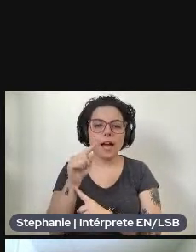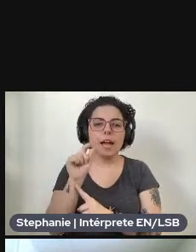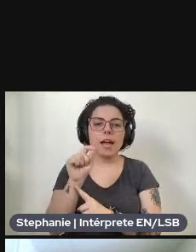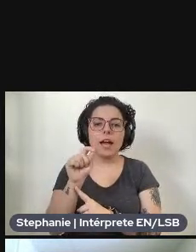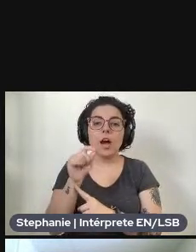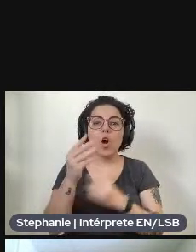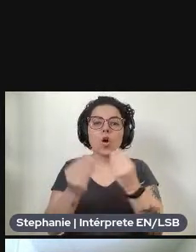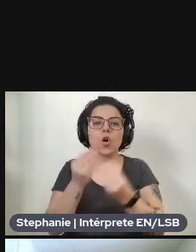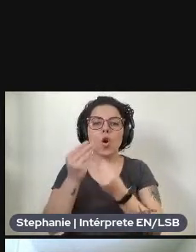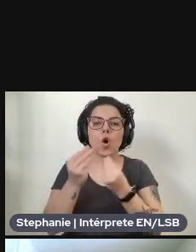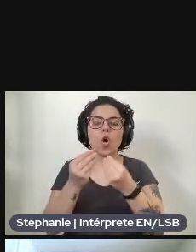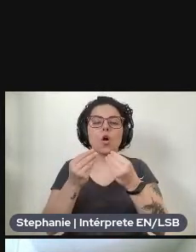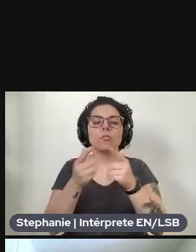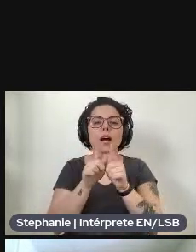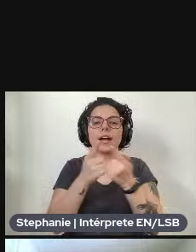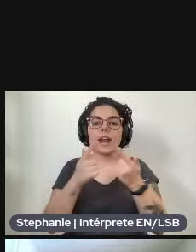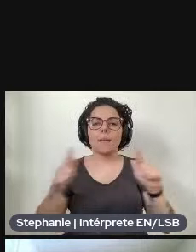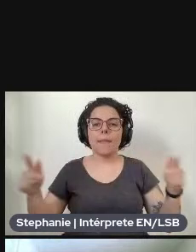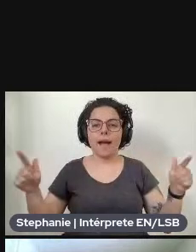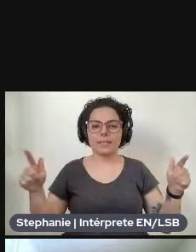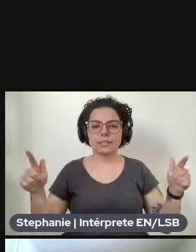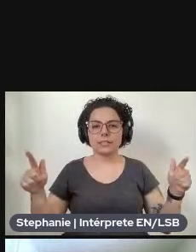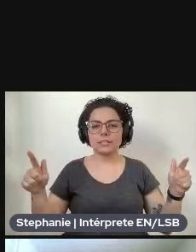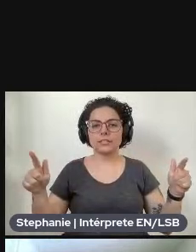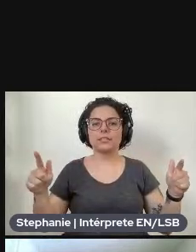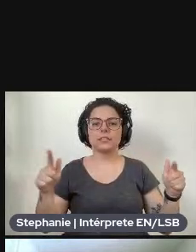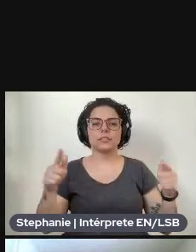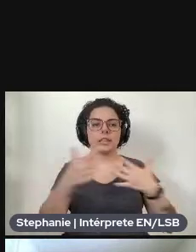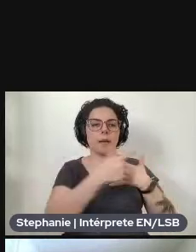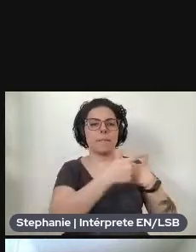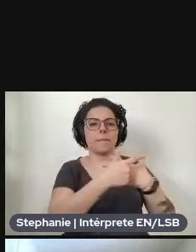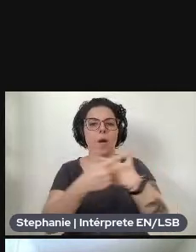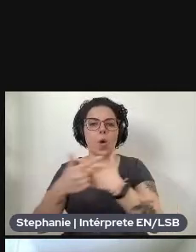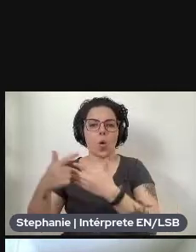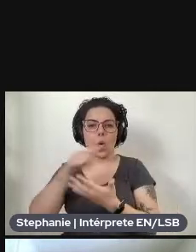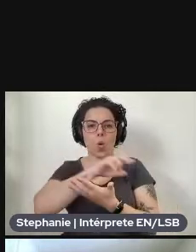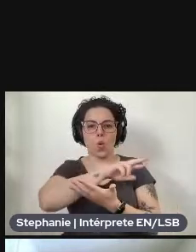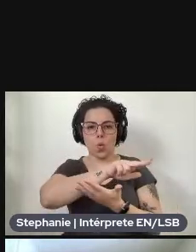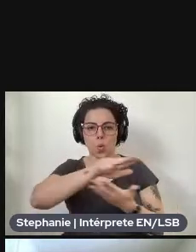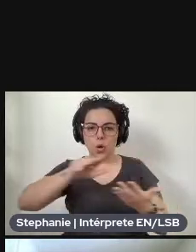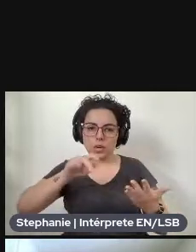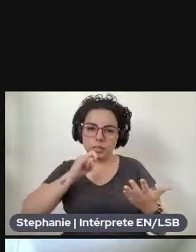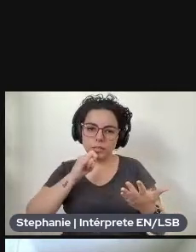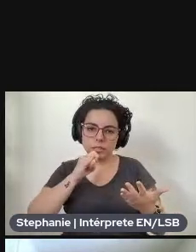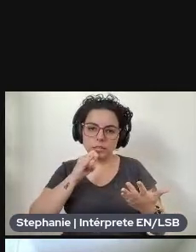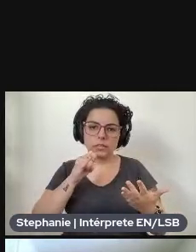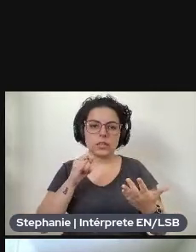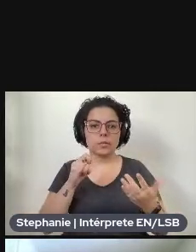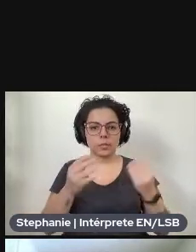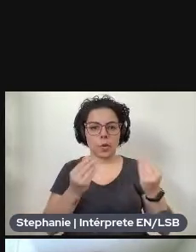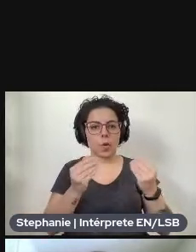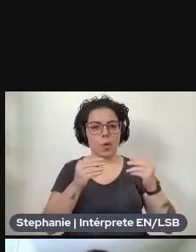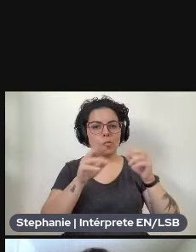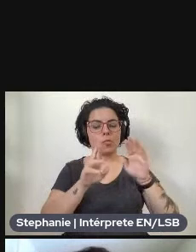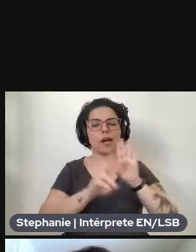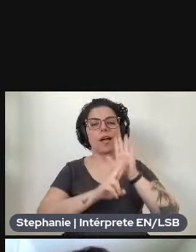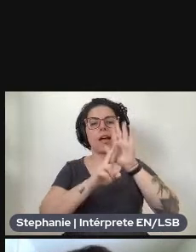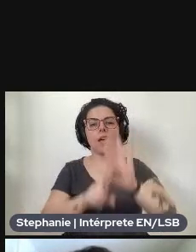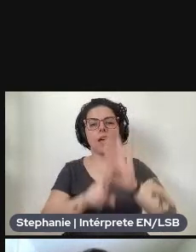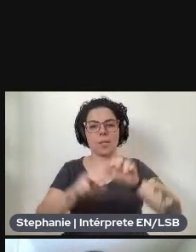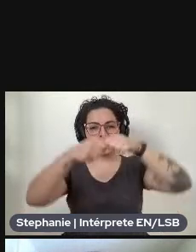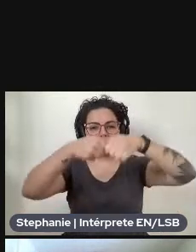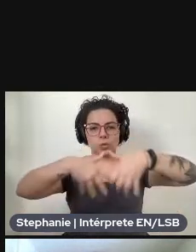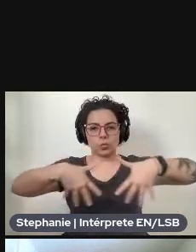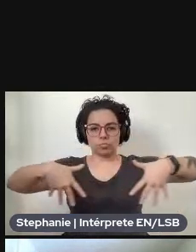elements, like functions like at the descriptive level, representational level, actor